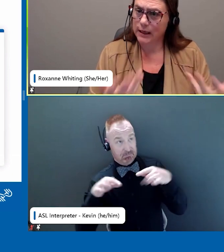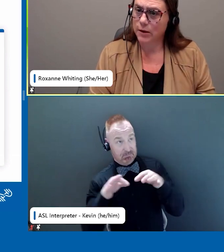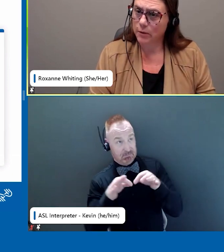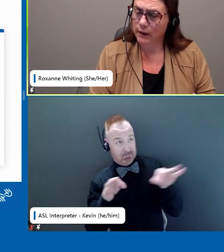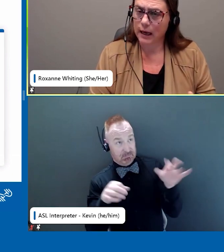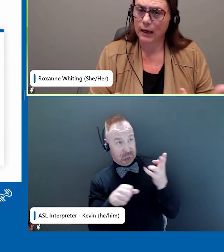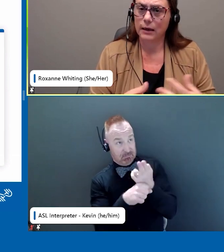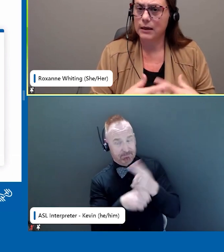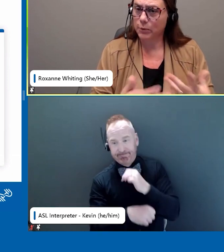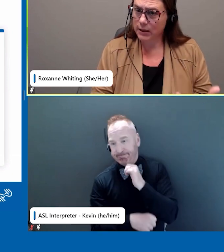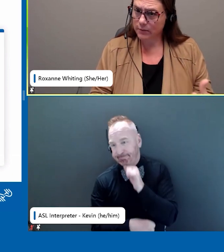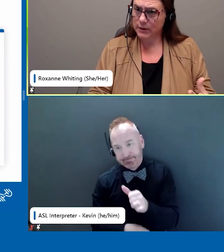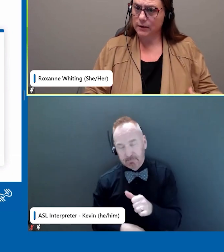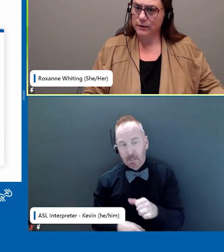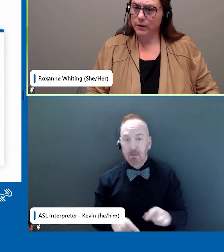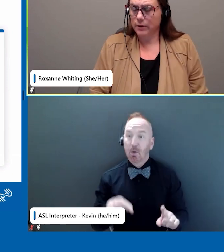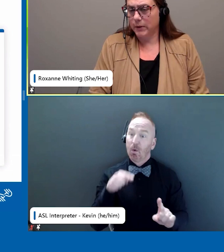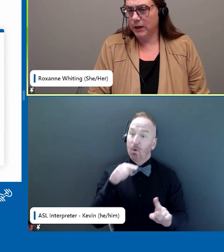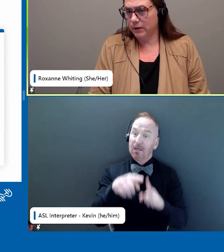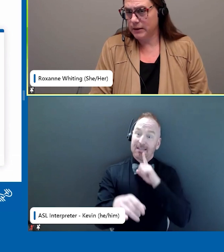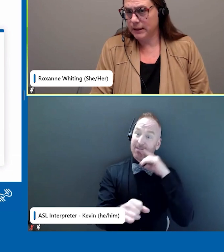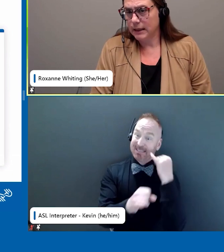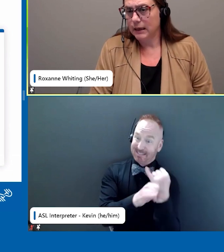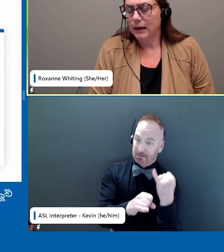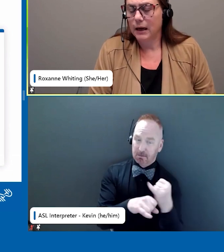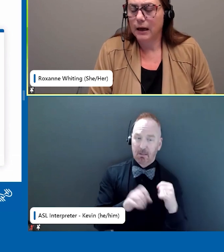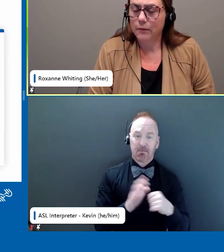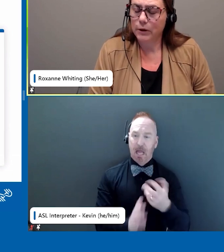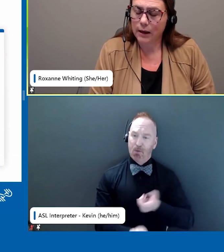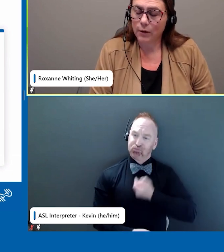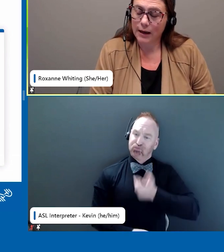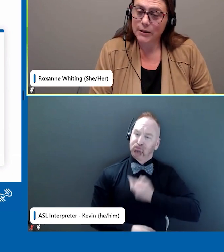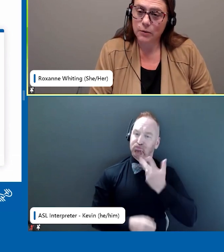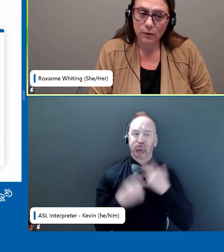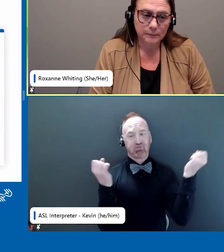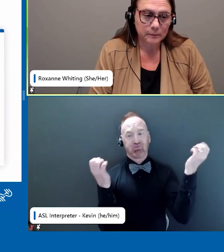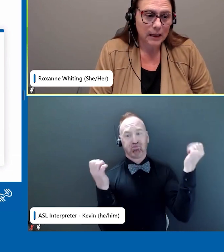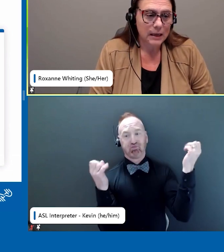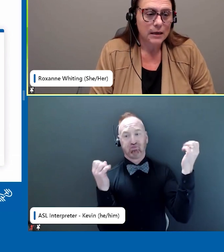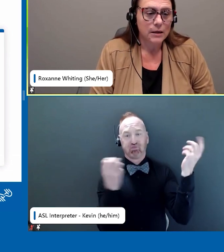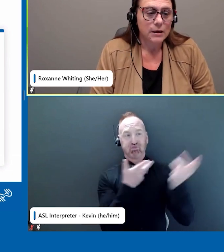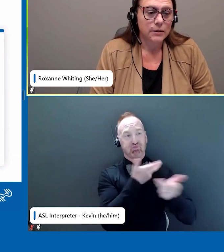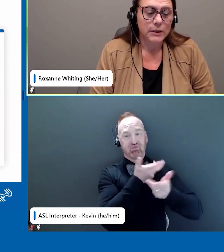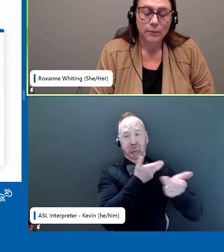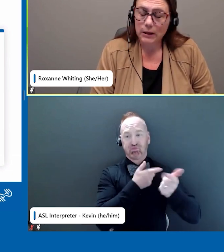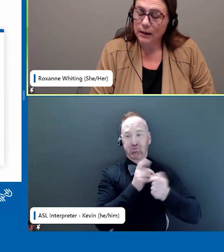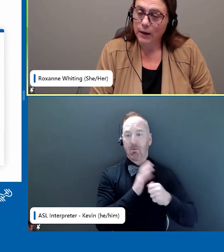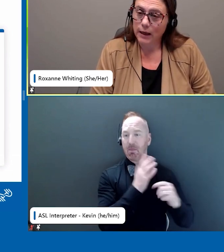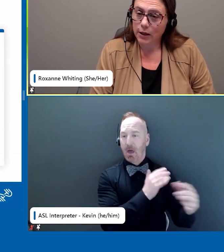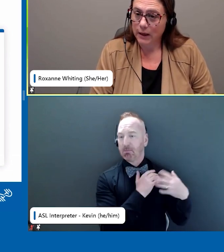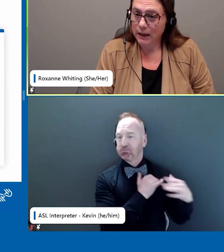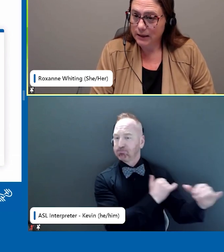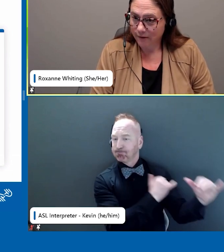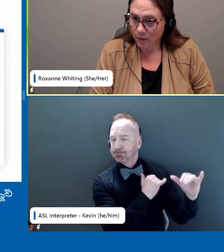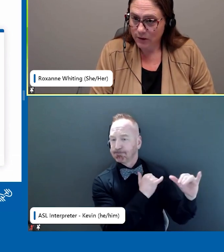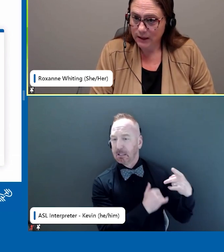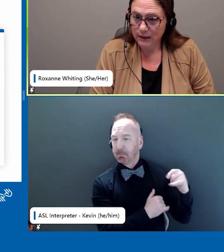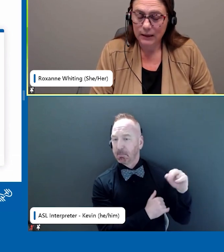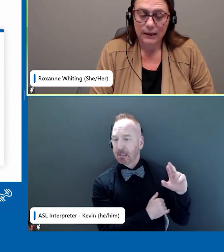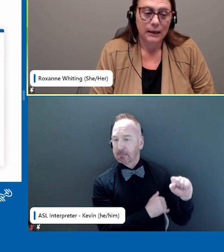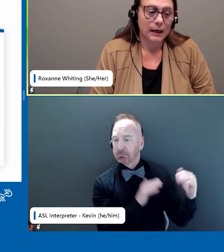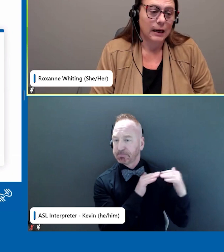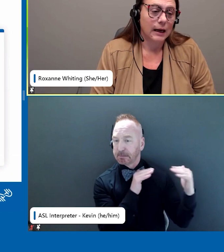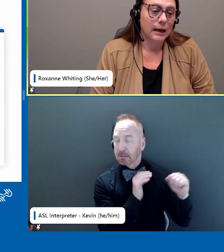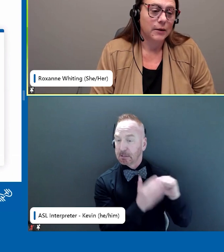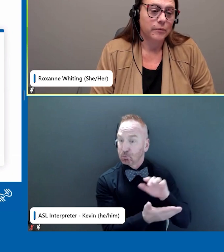to freely communicate and express themselves with their peers when they were at school. So typically, when you meet a deaf